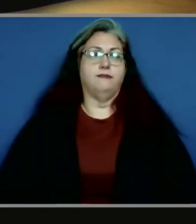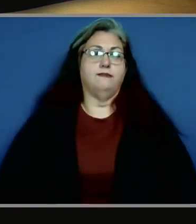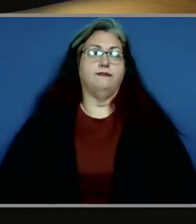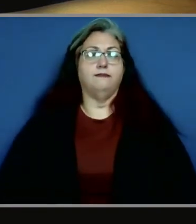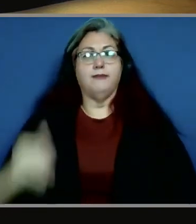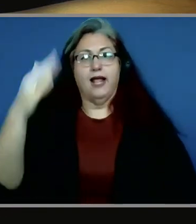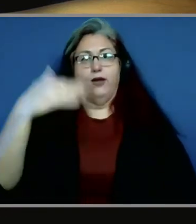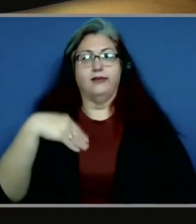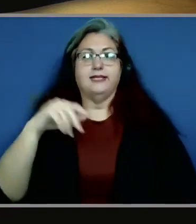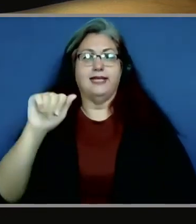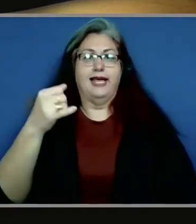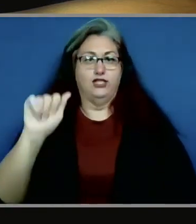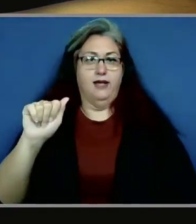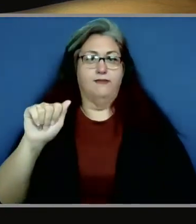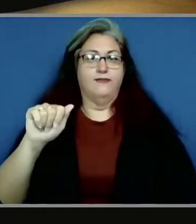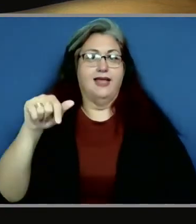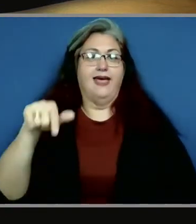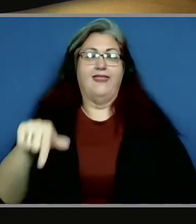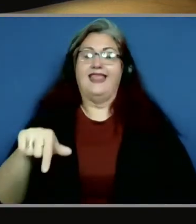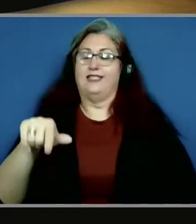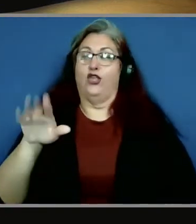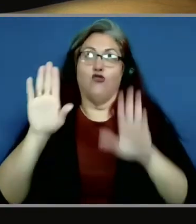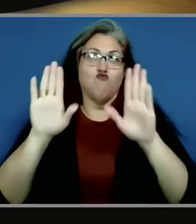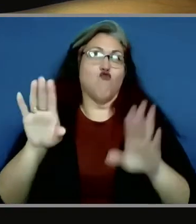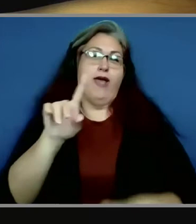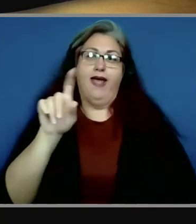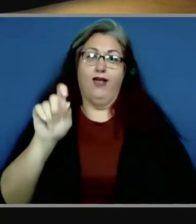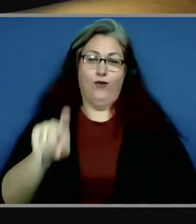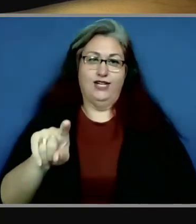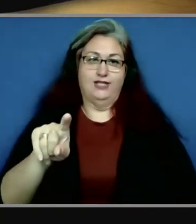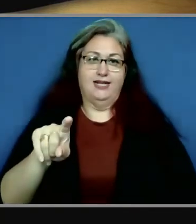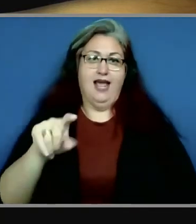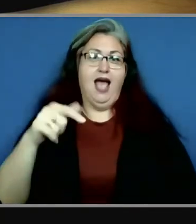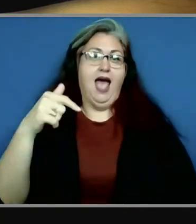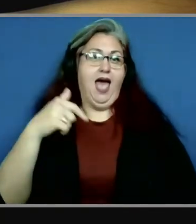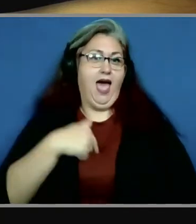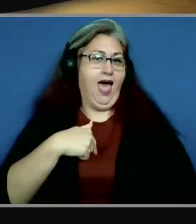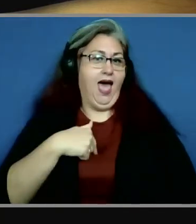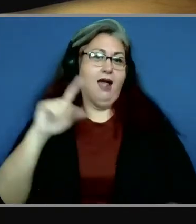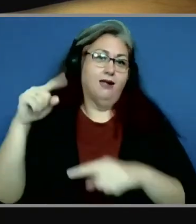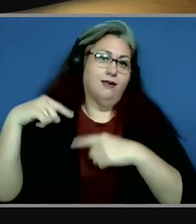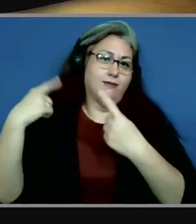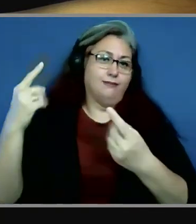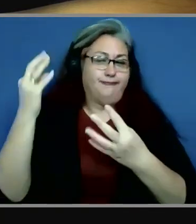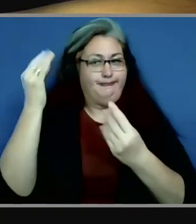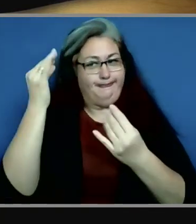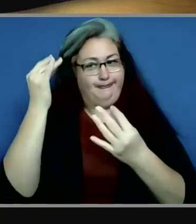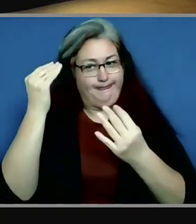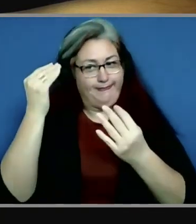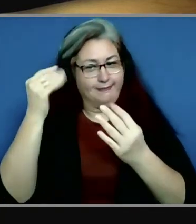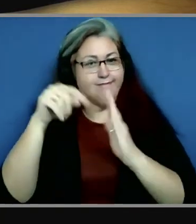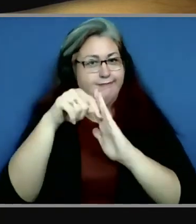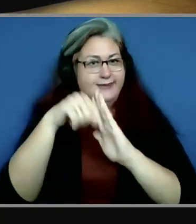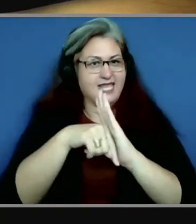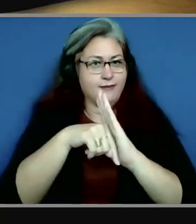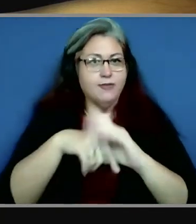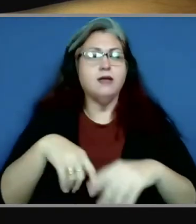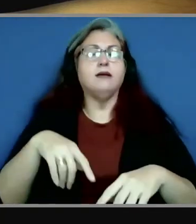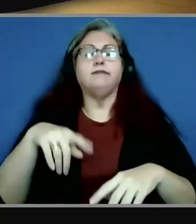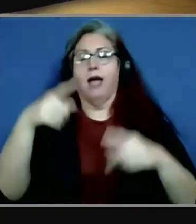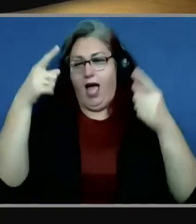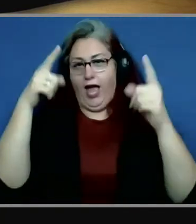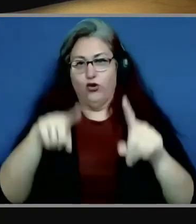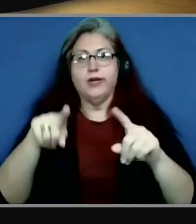Aloha, this is Asia. This is a great question, and it's something that I've been pondering a lot. I agree